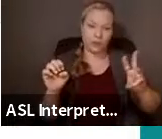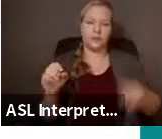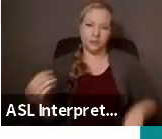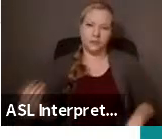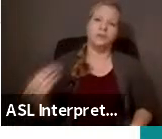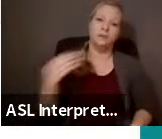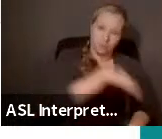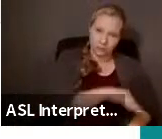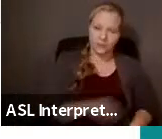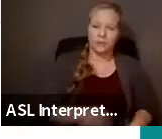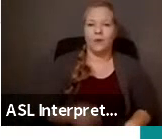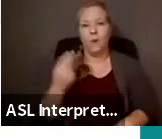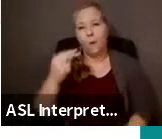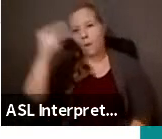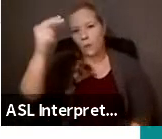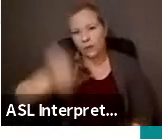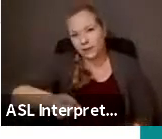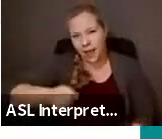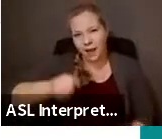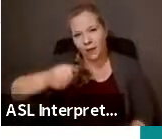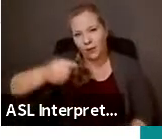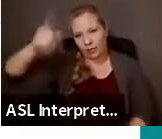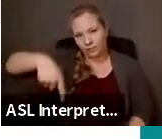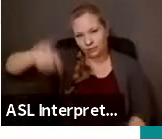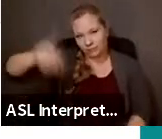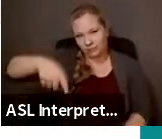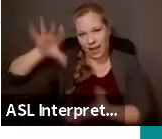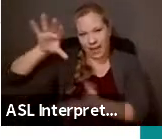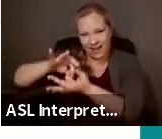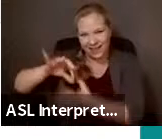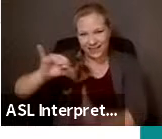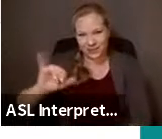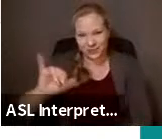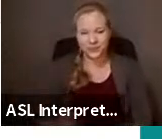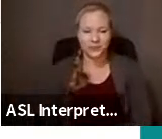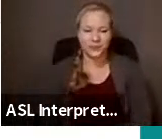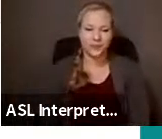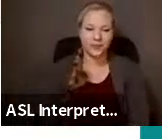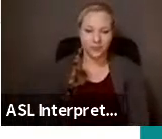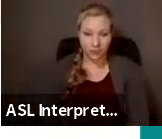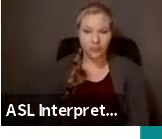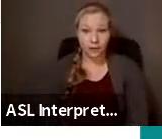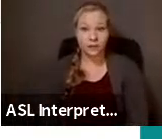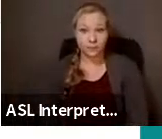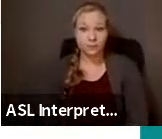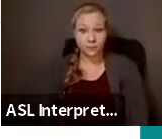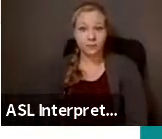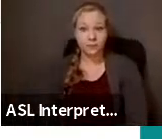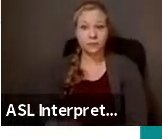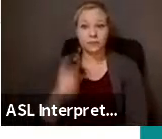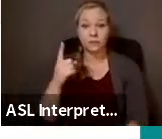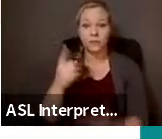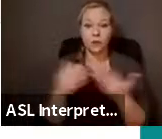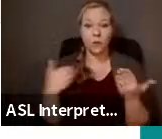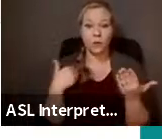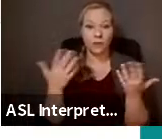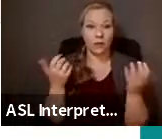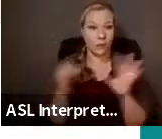connections. Yeah. So, yeah. One thing I do want to point out is I